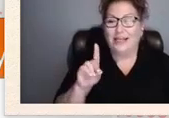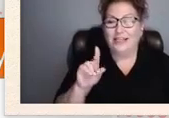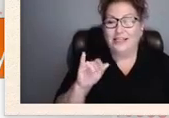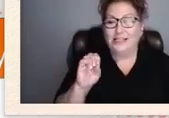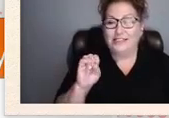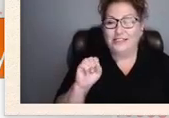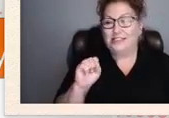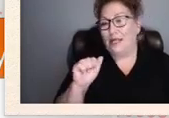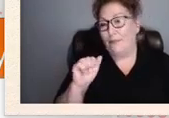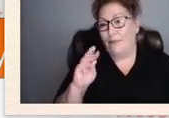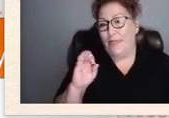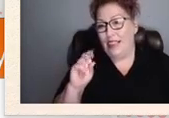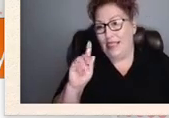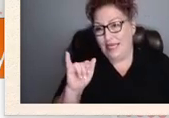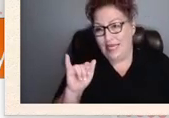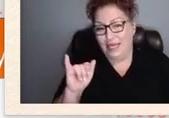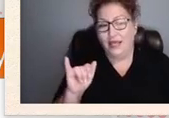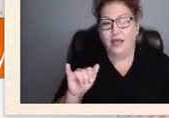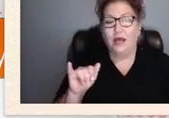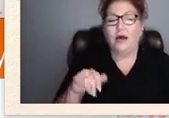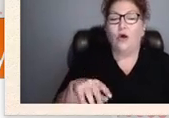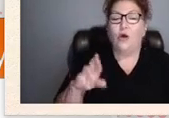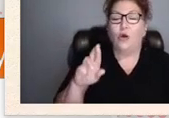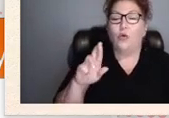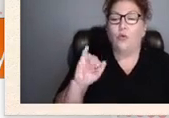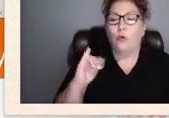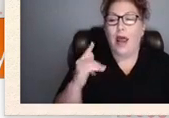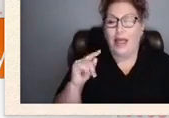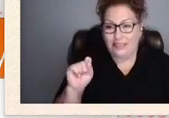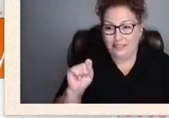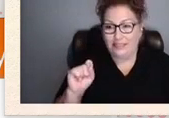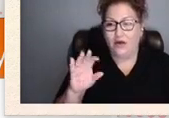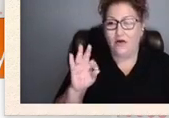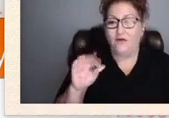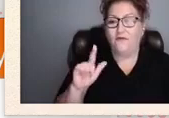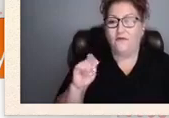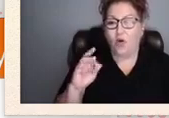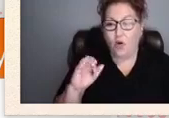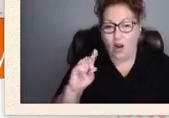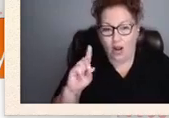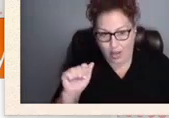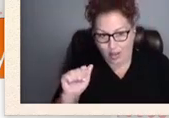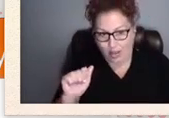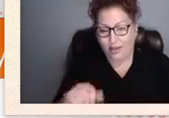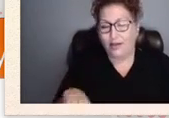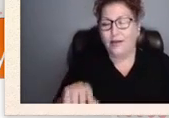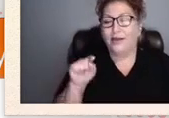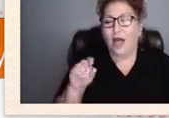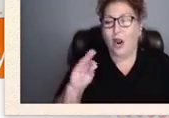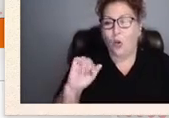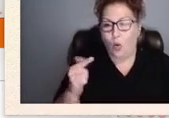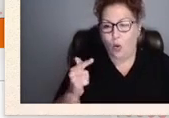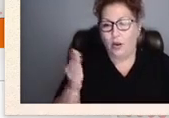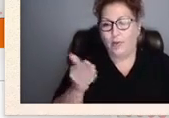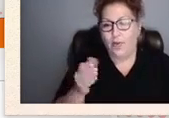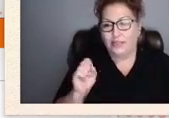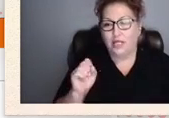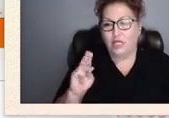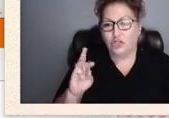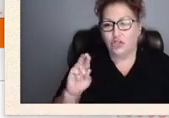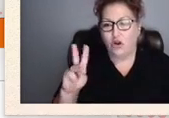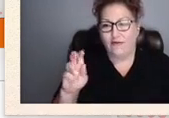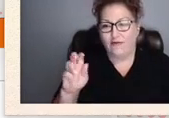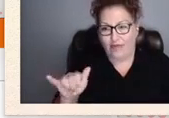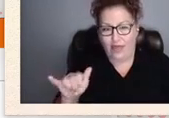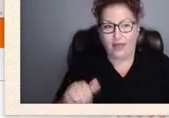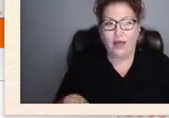www.disabilityrightswithan.s, Florida, spelled full out, .org/survey. Okay, this